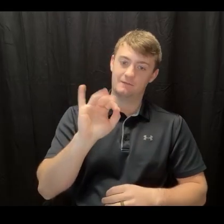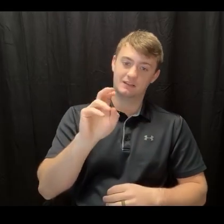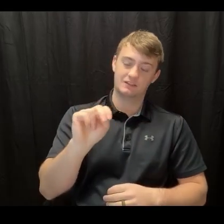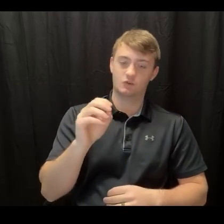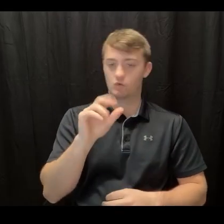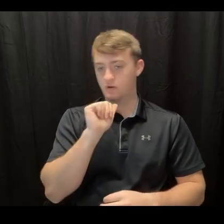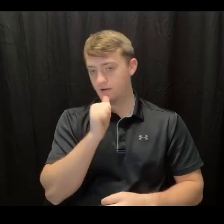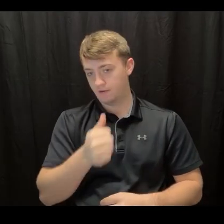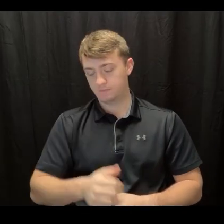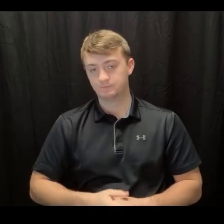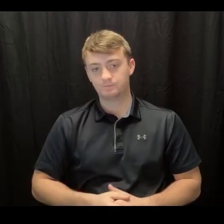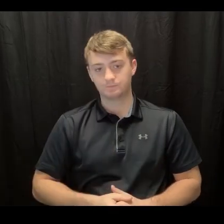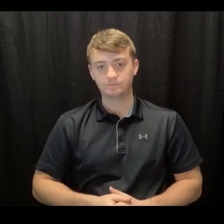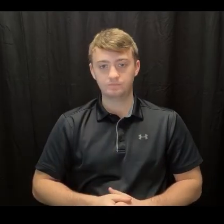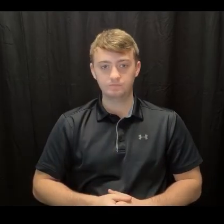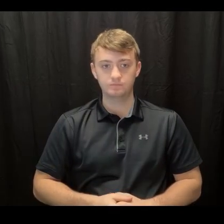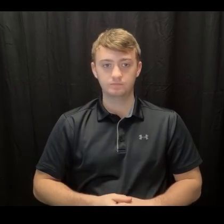or not.